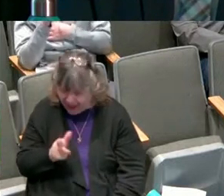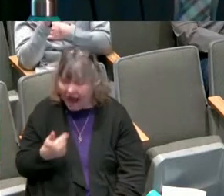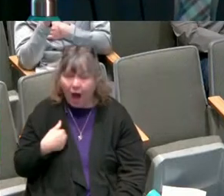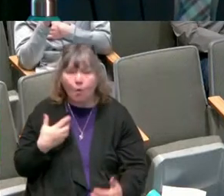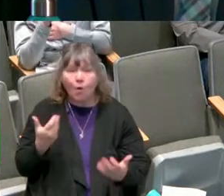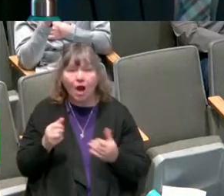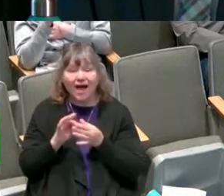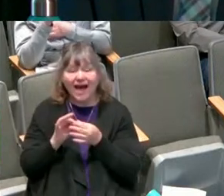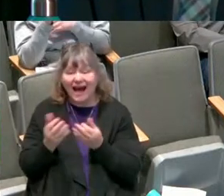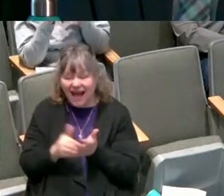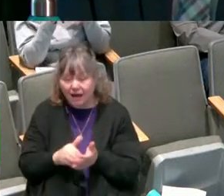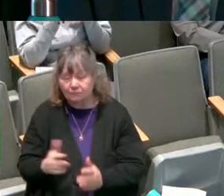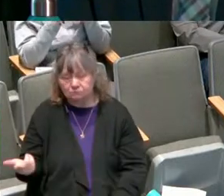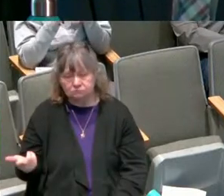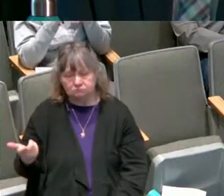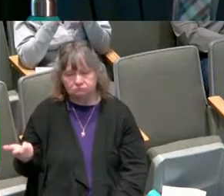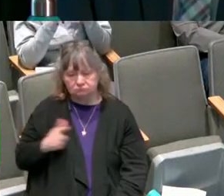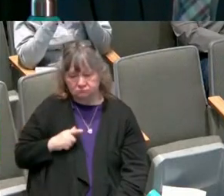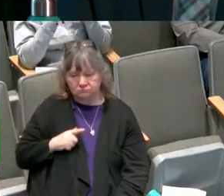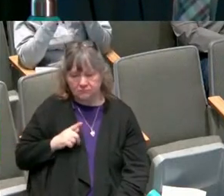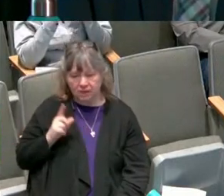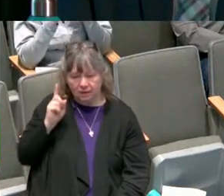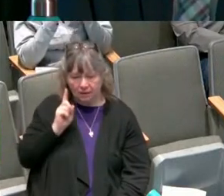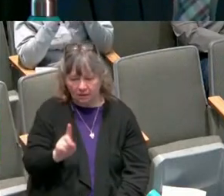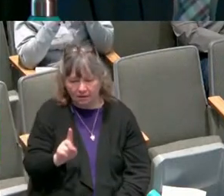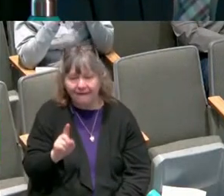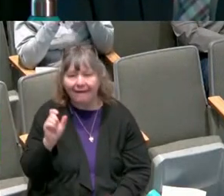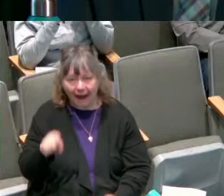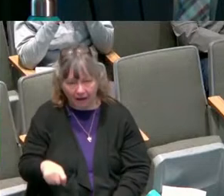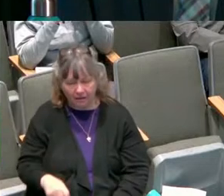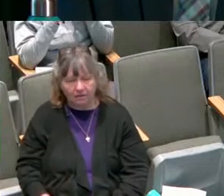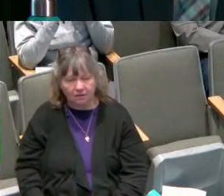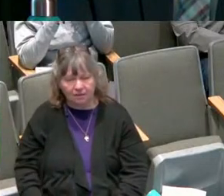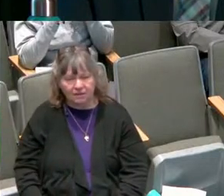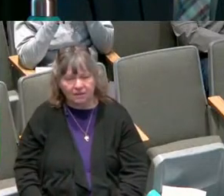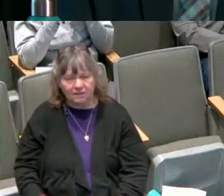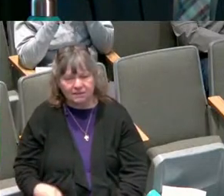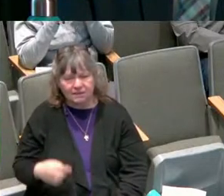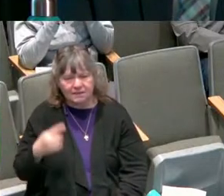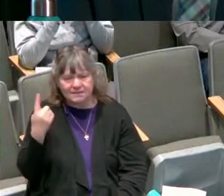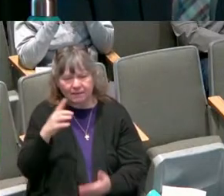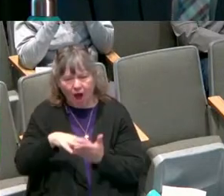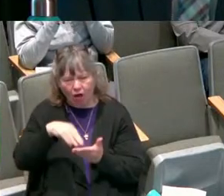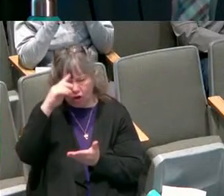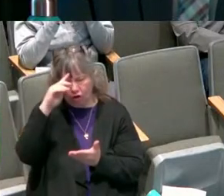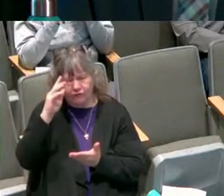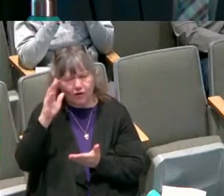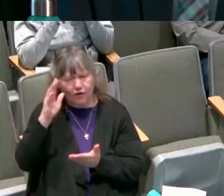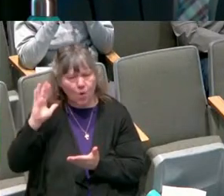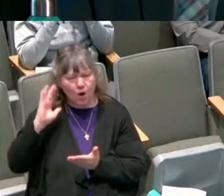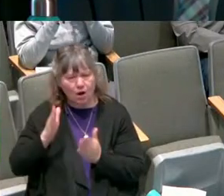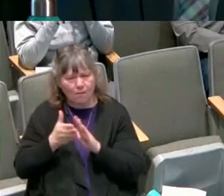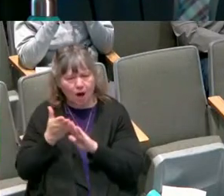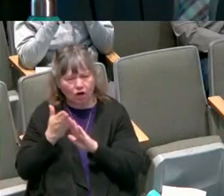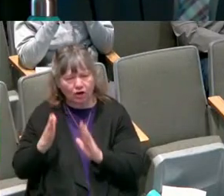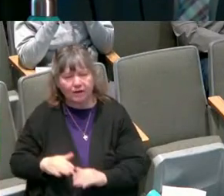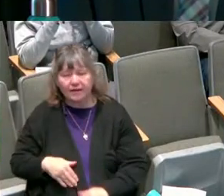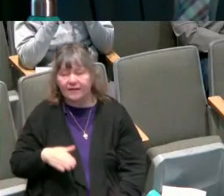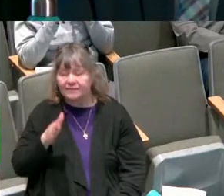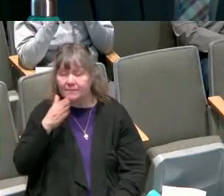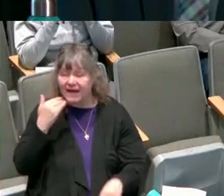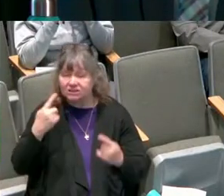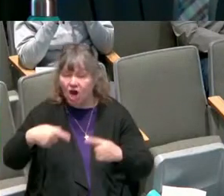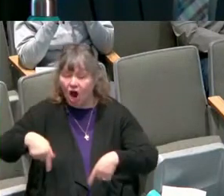to speak and something I learned from the previous moderator is often the best